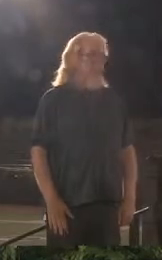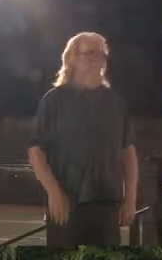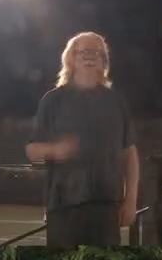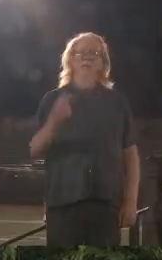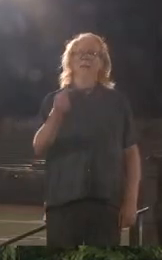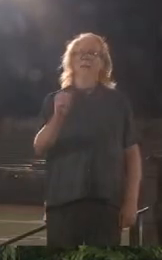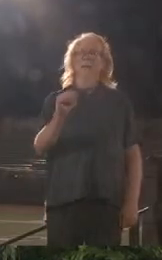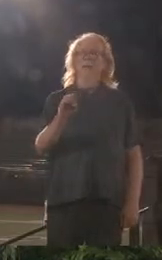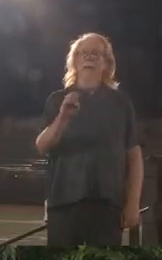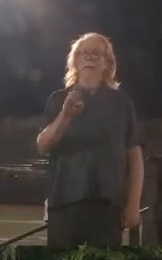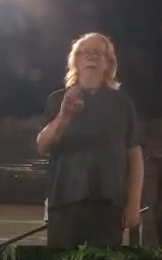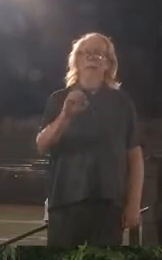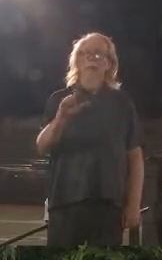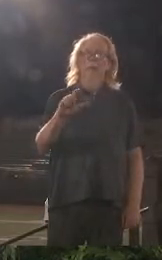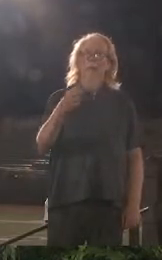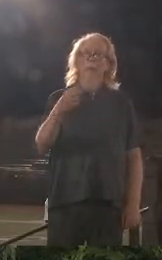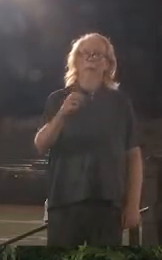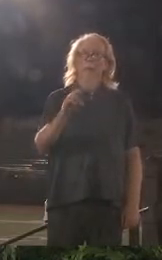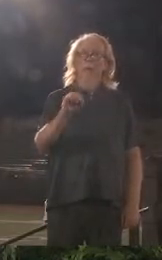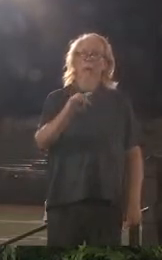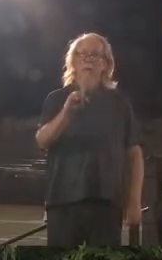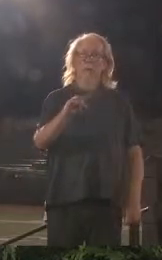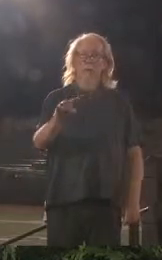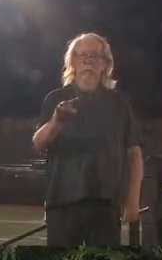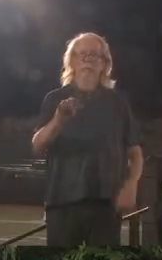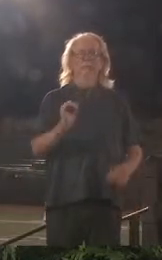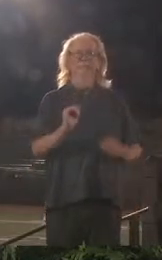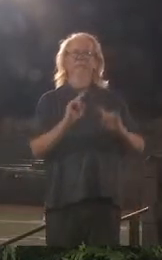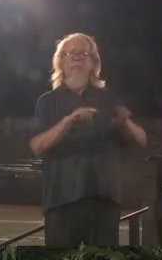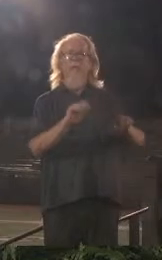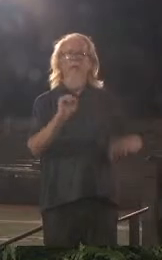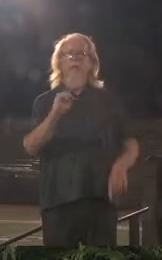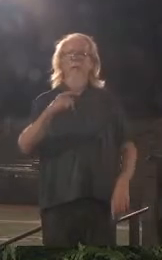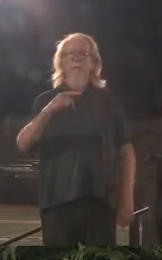Gabriel Ray Hernandez will be attending St. Philip's College.